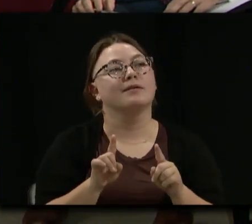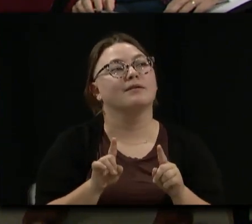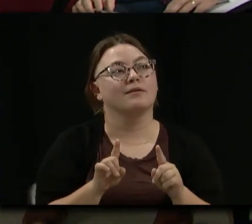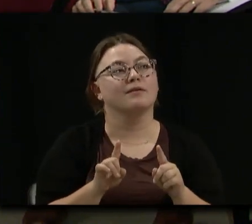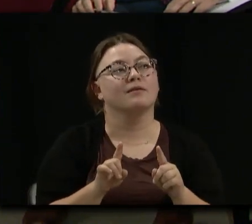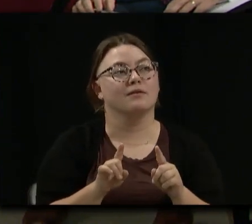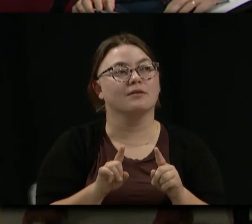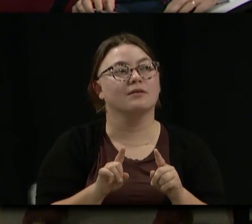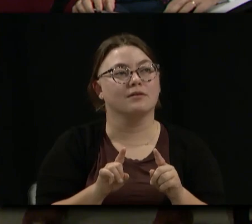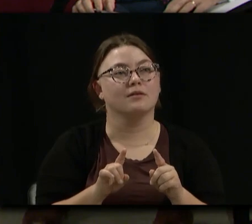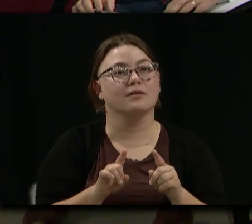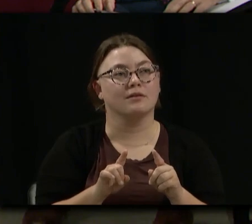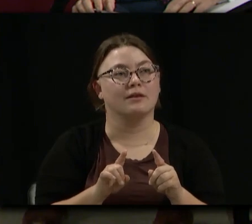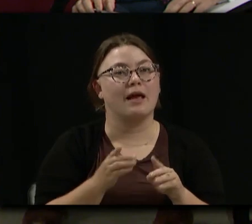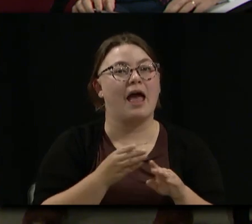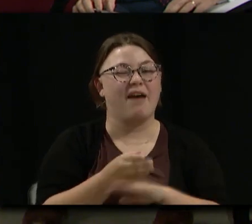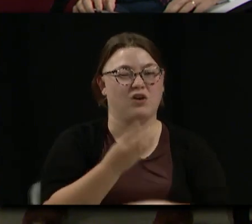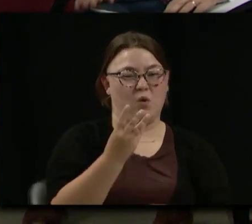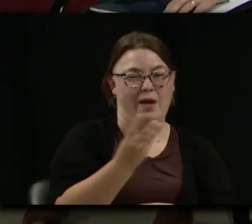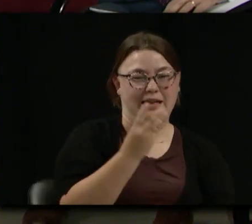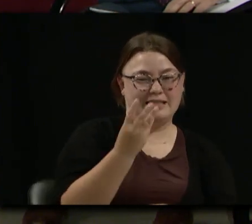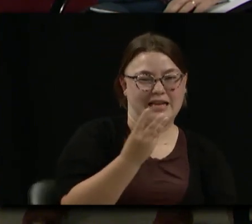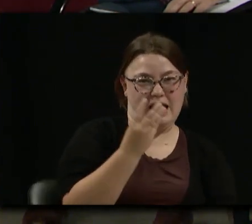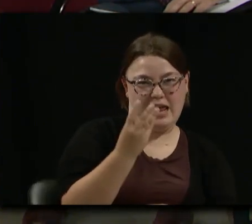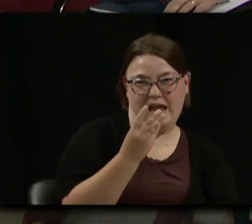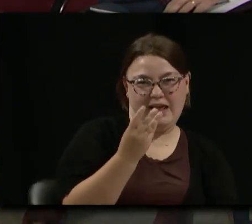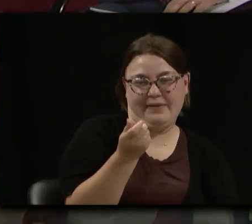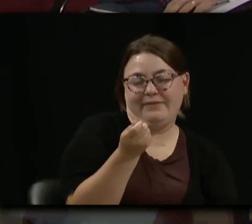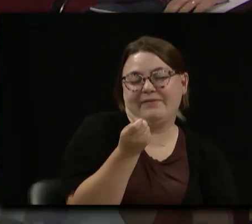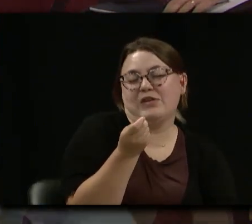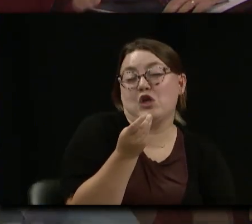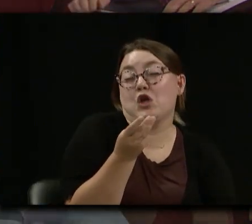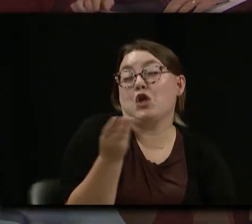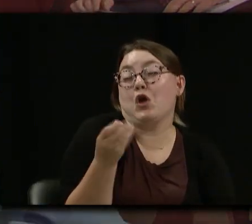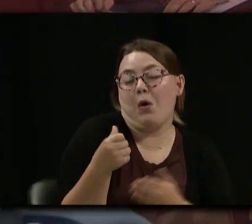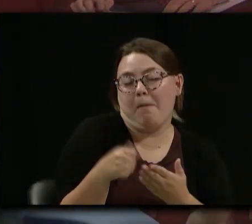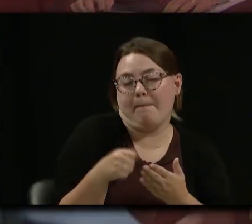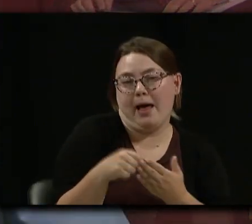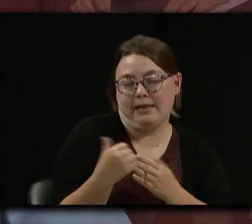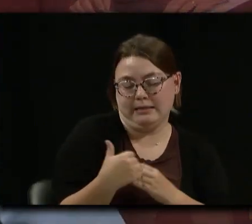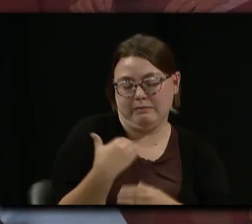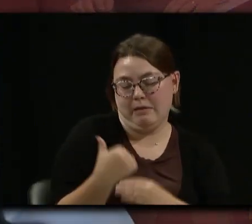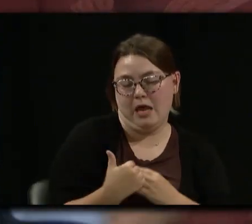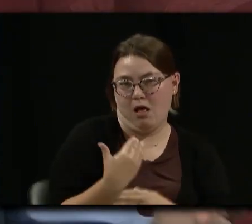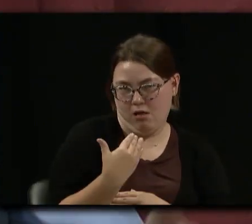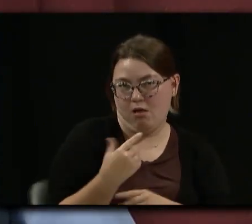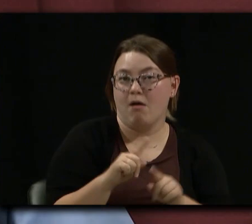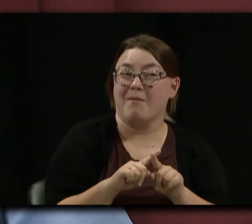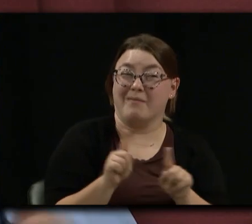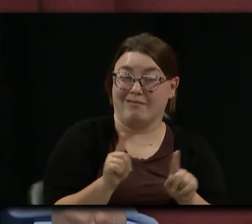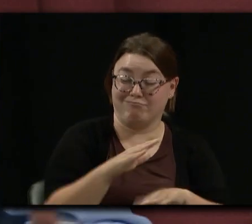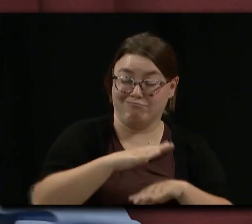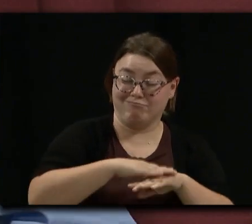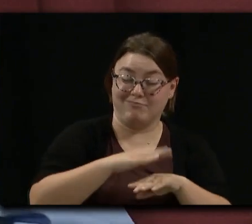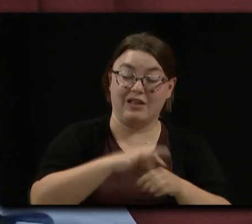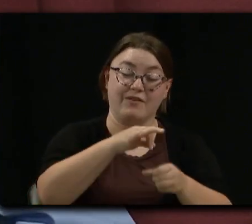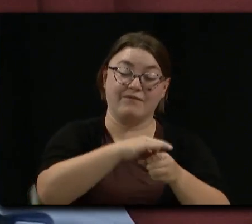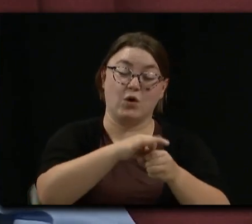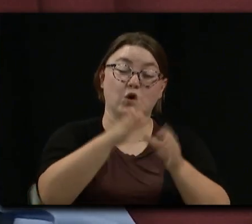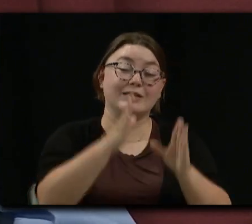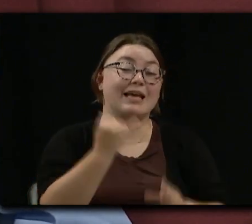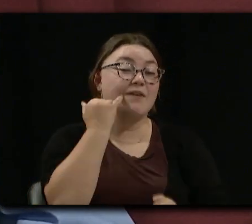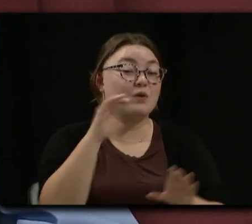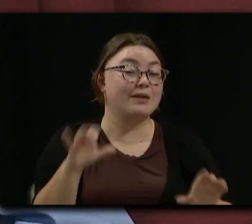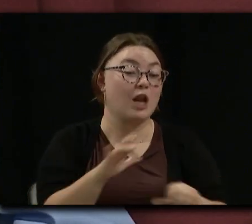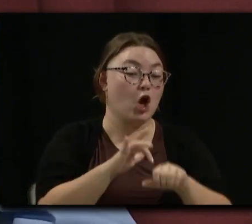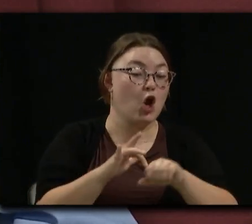drop off that after that Wednesday, it's almost, they kind of trickle in. But I will have to give credit to the voters that did early voting